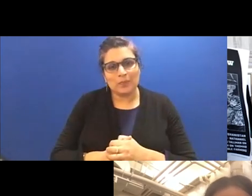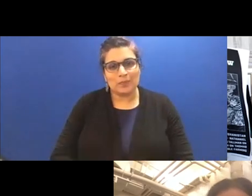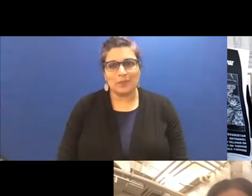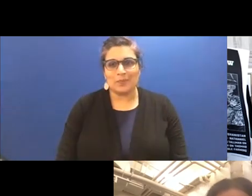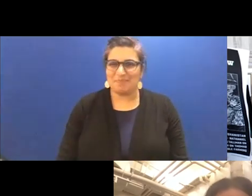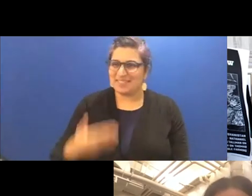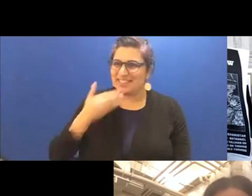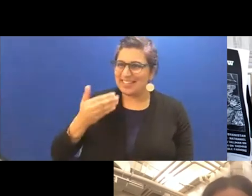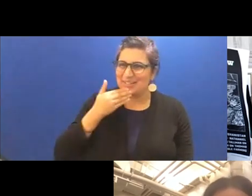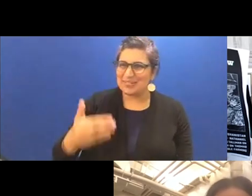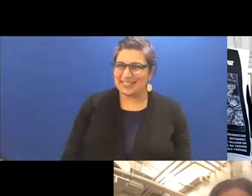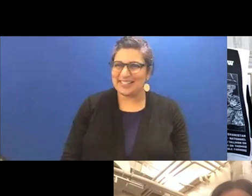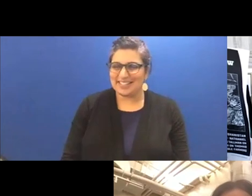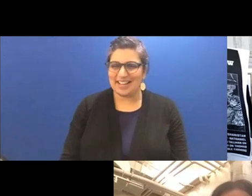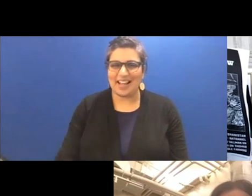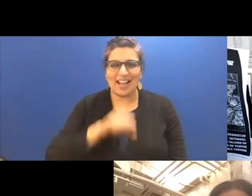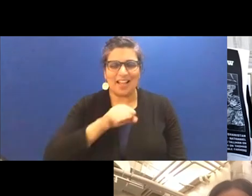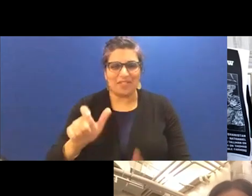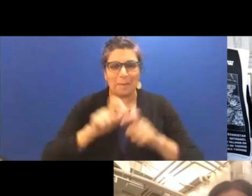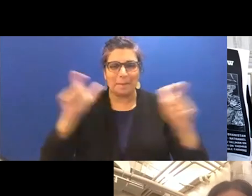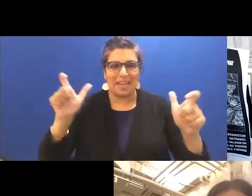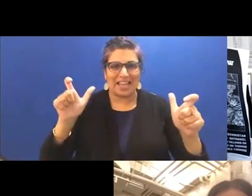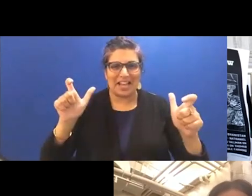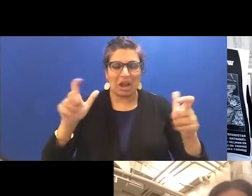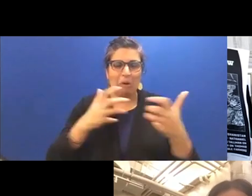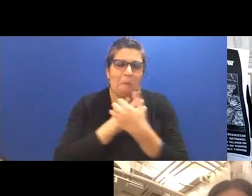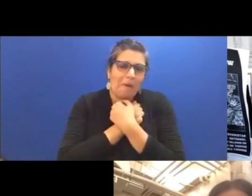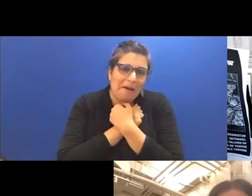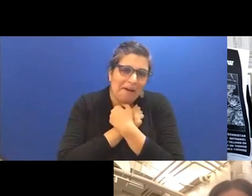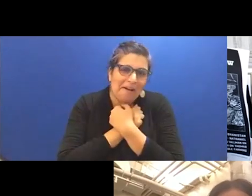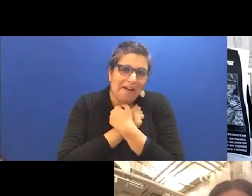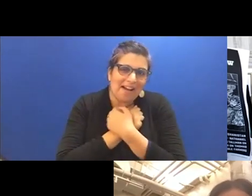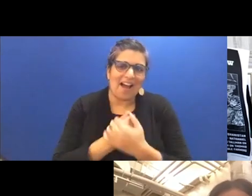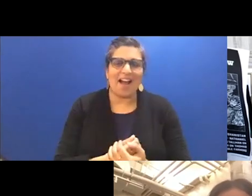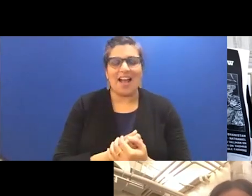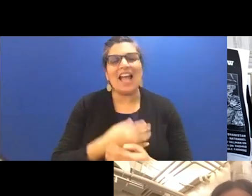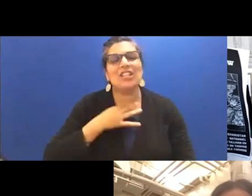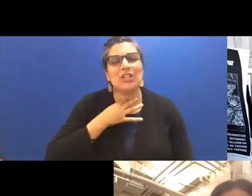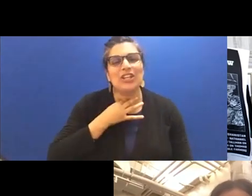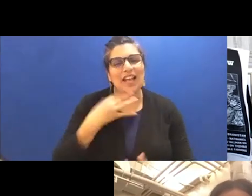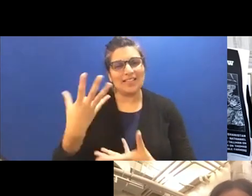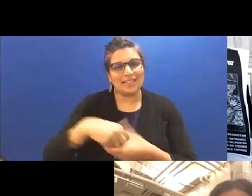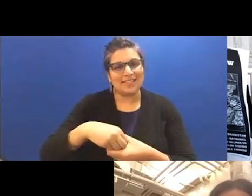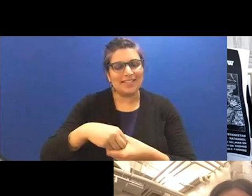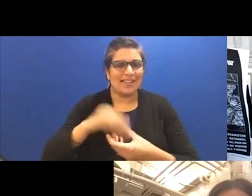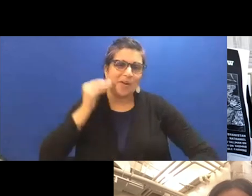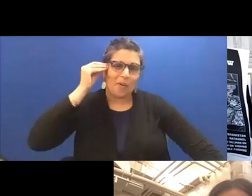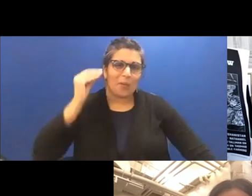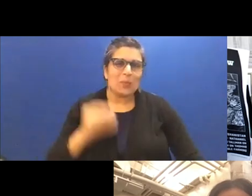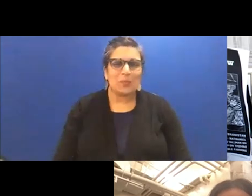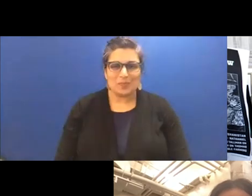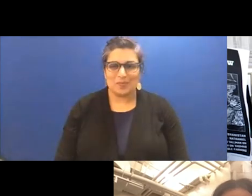Yeah, thank you so much. I love the big hug, big warm hug, and curiosity as a component of just sort